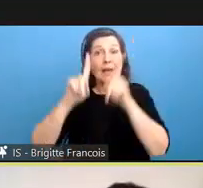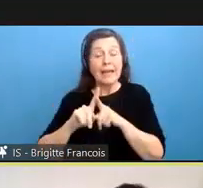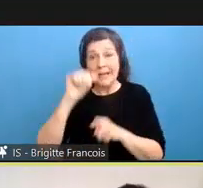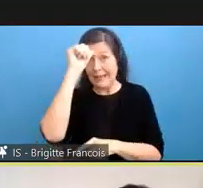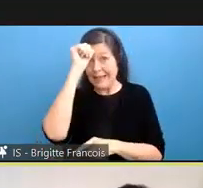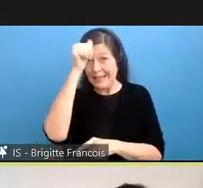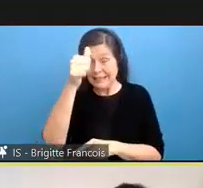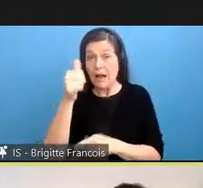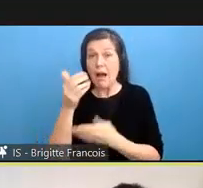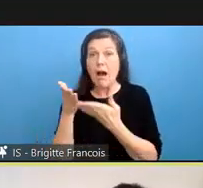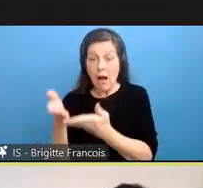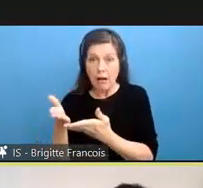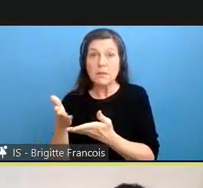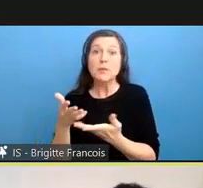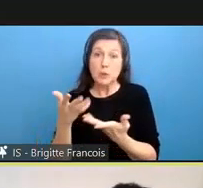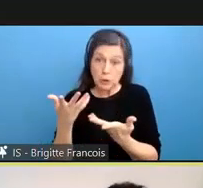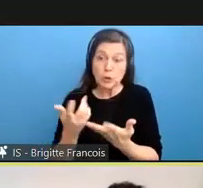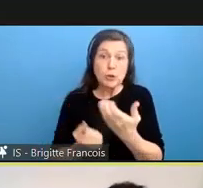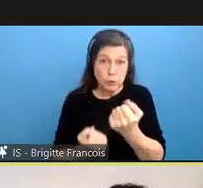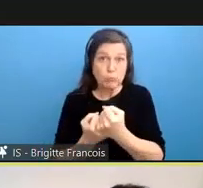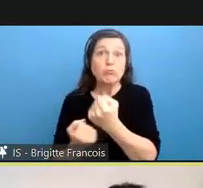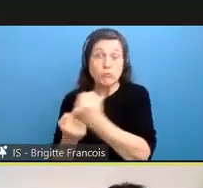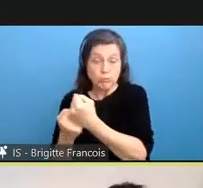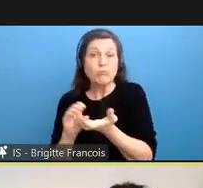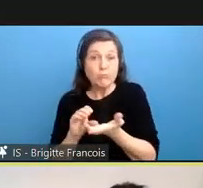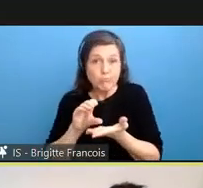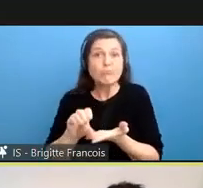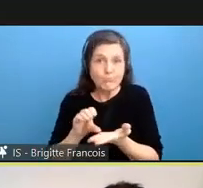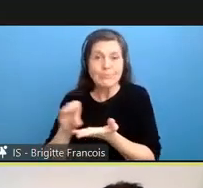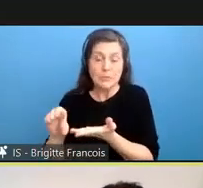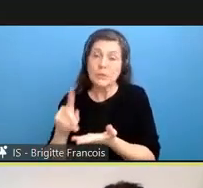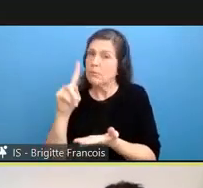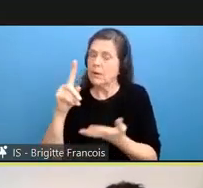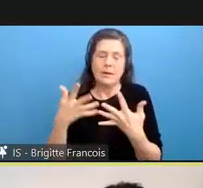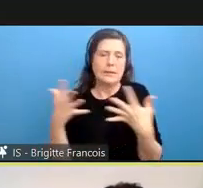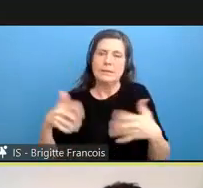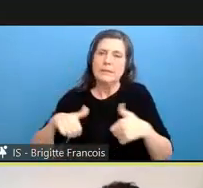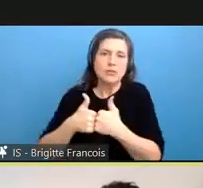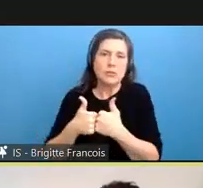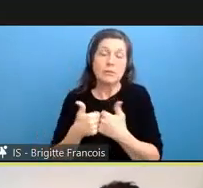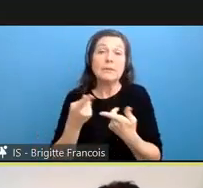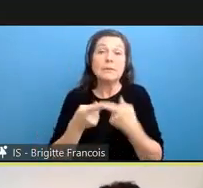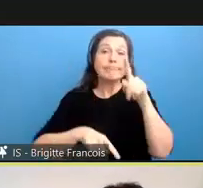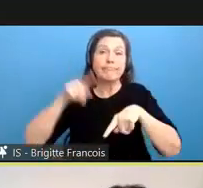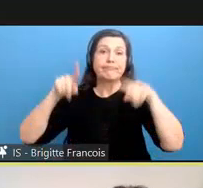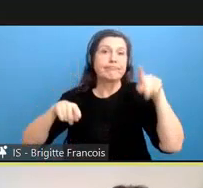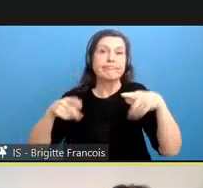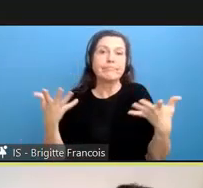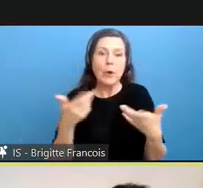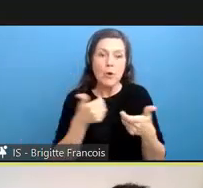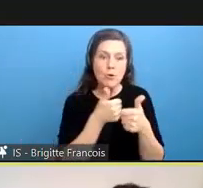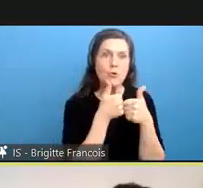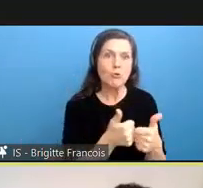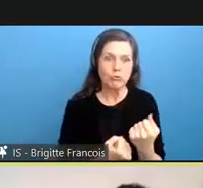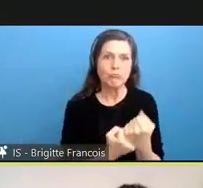support provided on these kinds of things. Of course, there is the challenge where the quality of such support or the number,